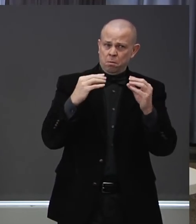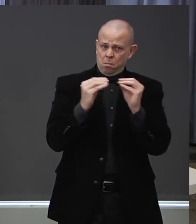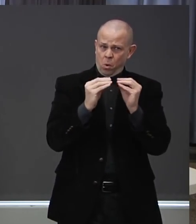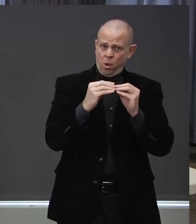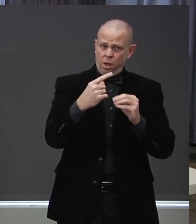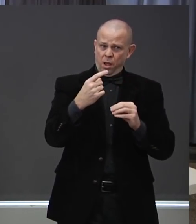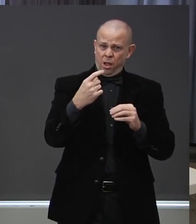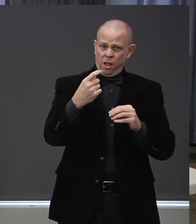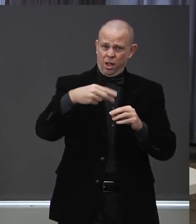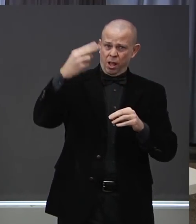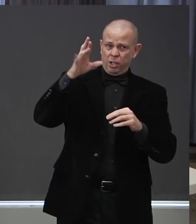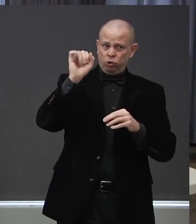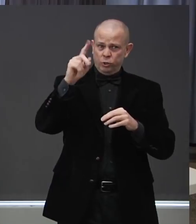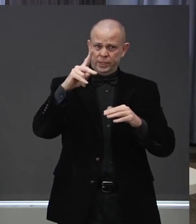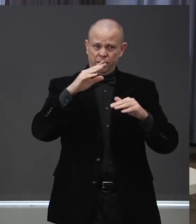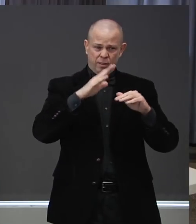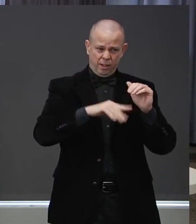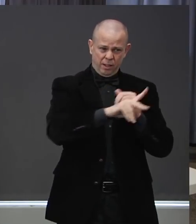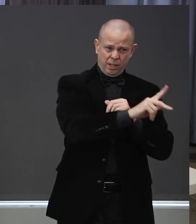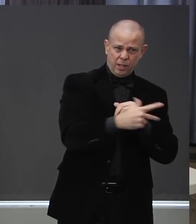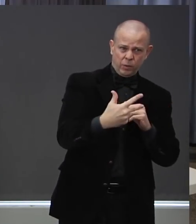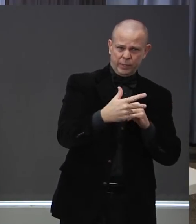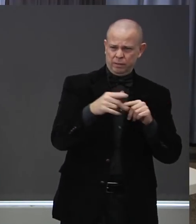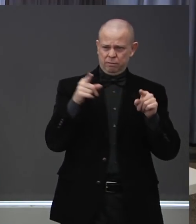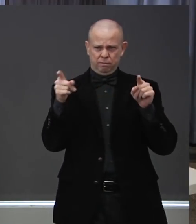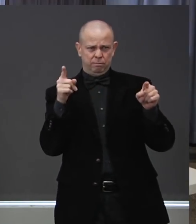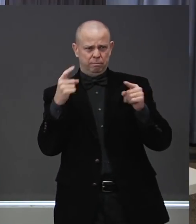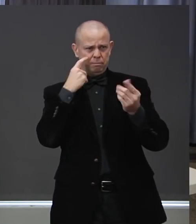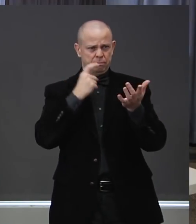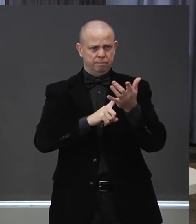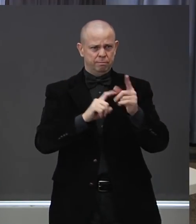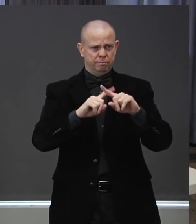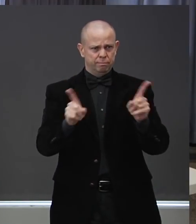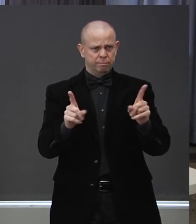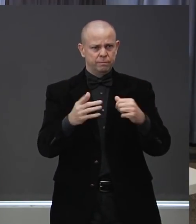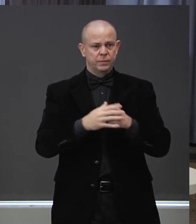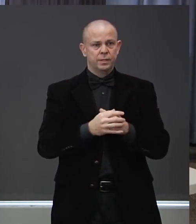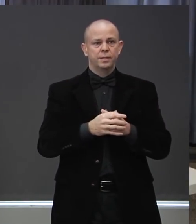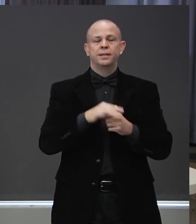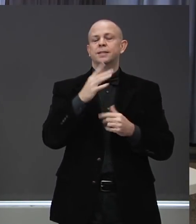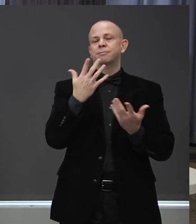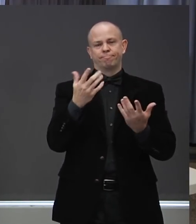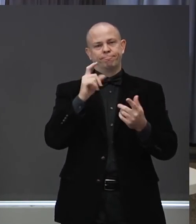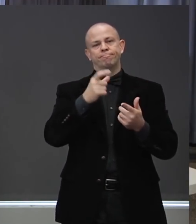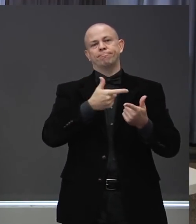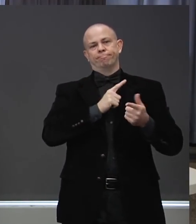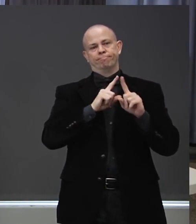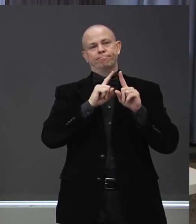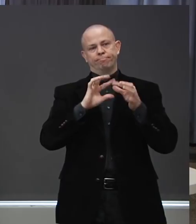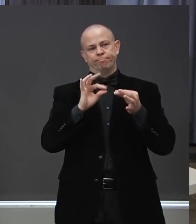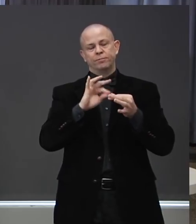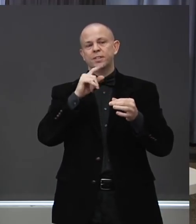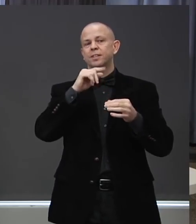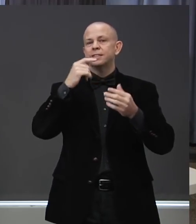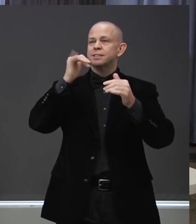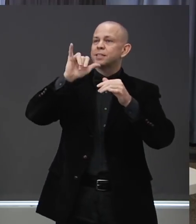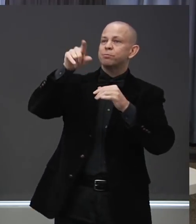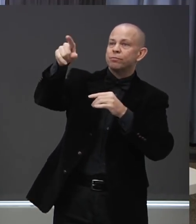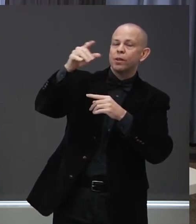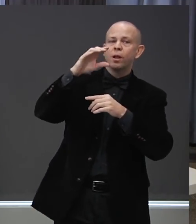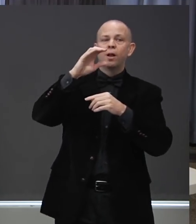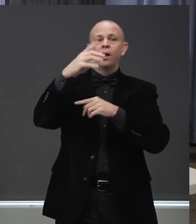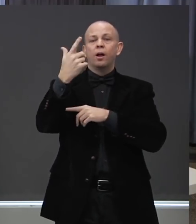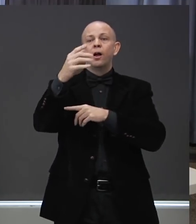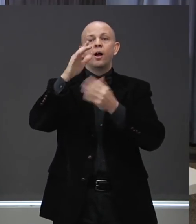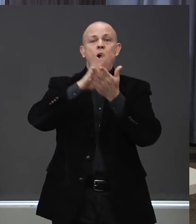colleges and universities, higher education is under a separate set of guidance. They're not under the Oregon Department of Education. It's also